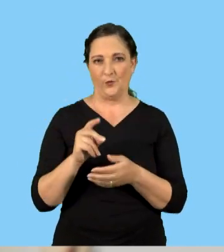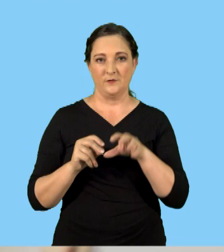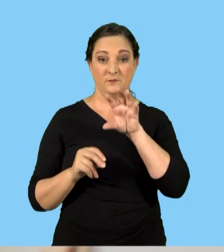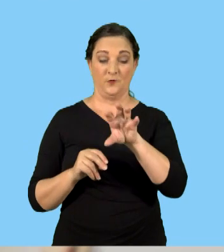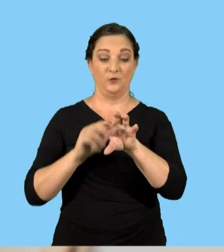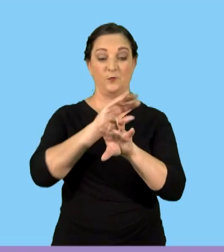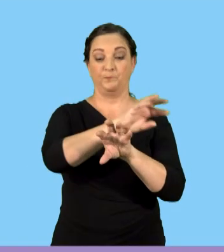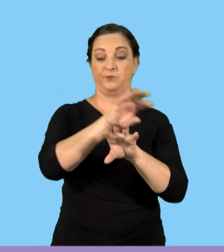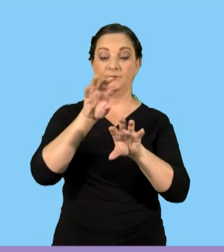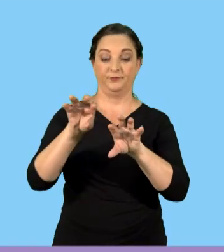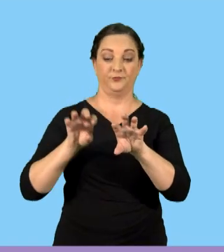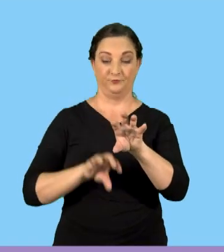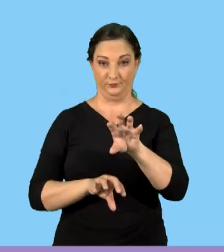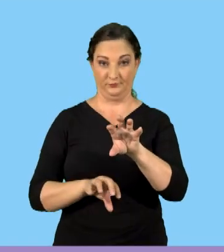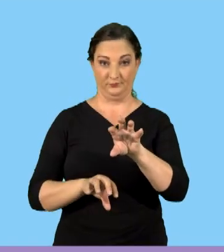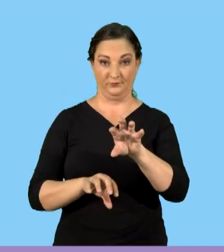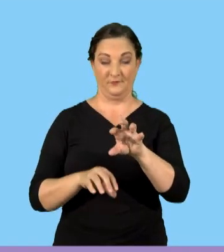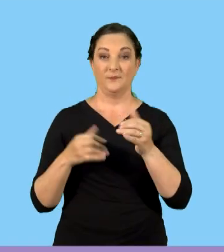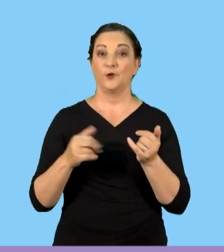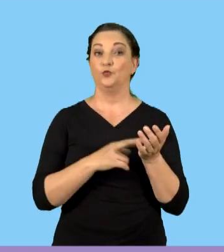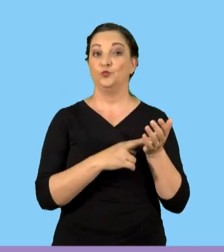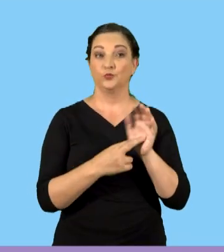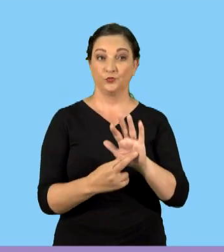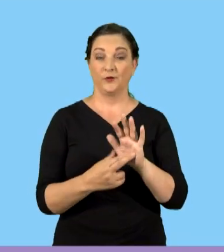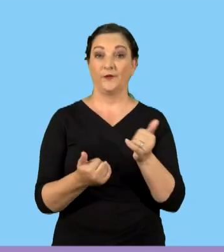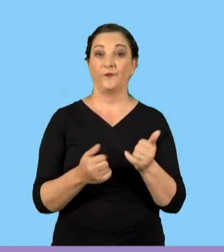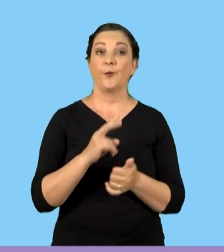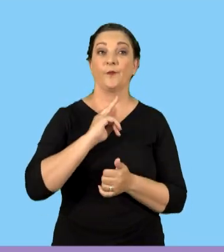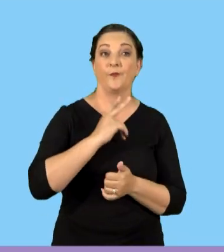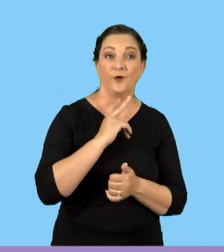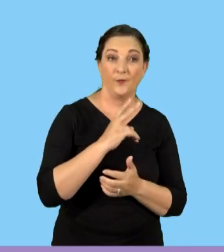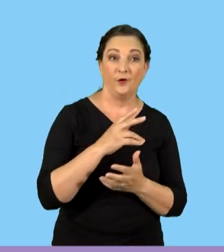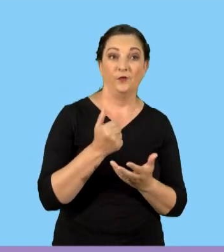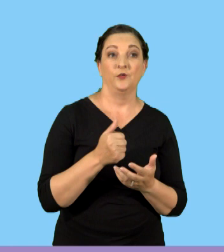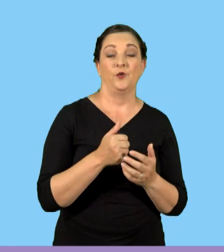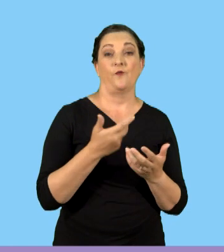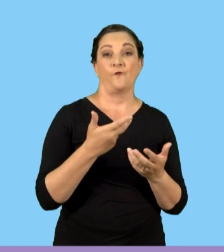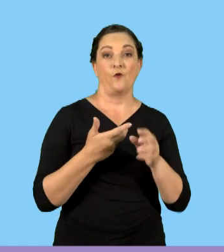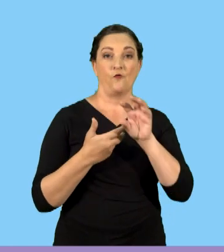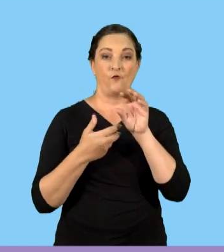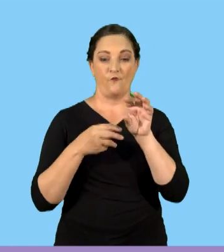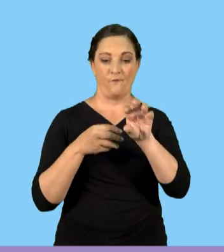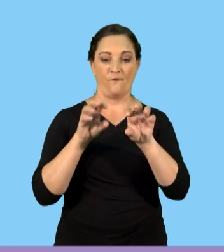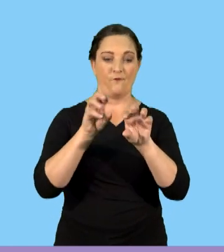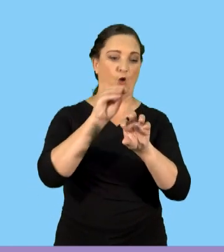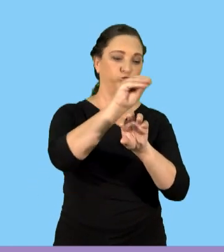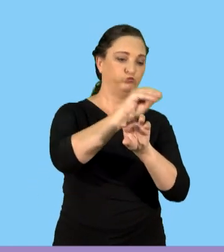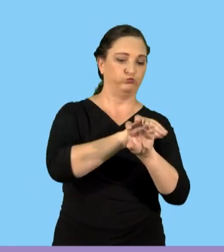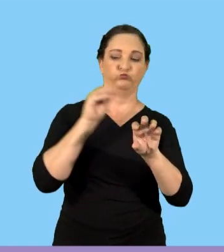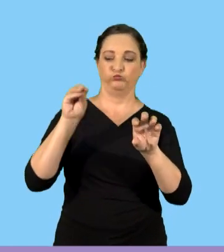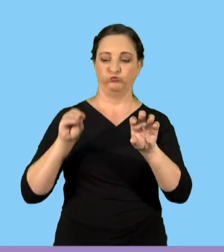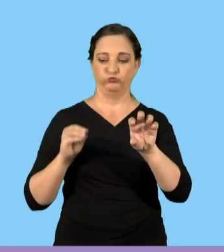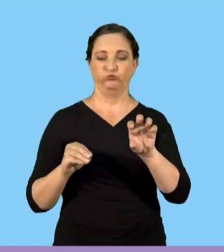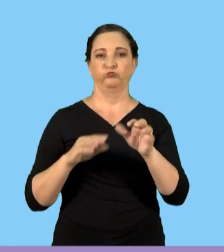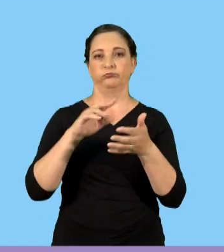lesson. Firstly, looking at our concept map, remember we were focusing on representations from verbal to the flow